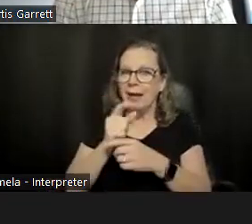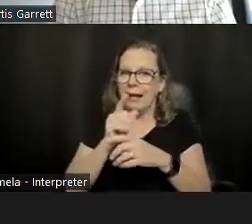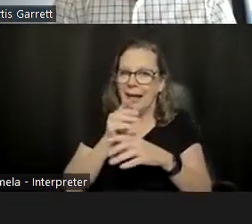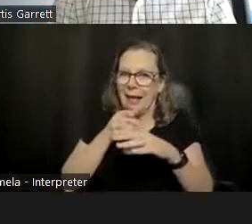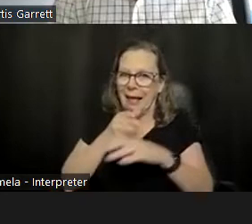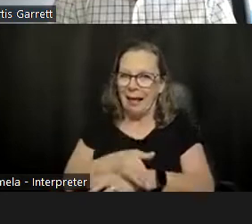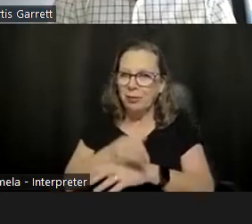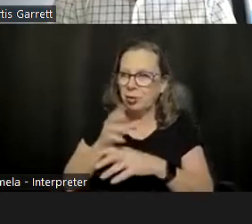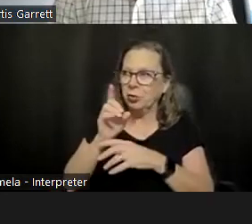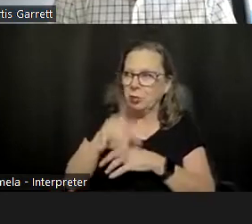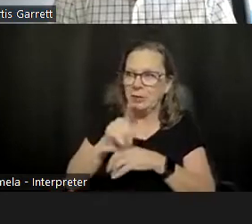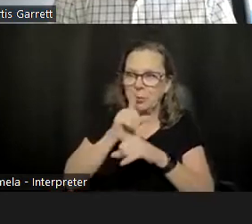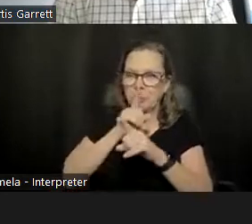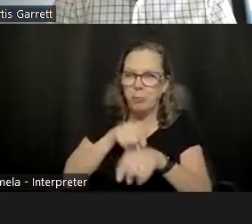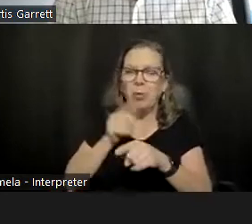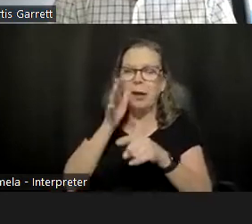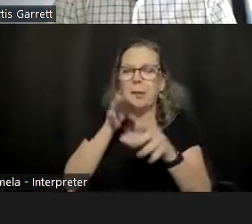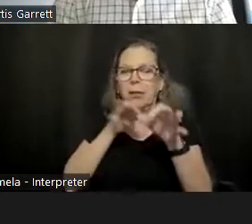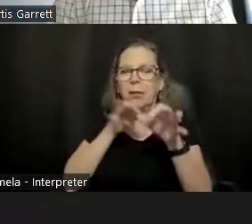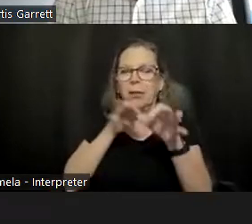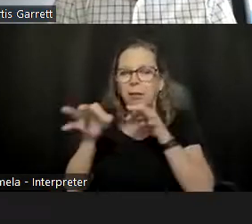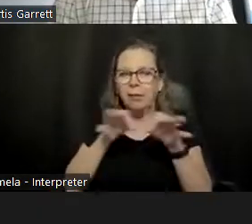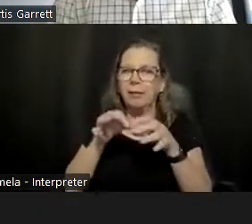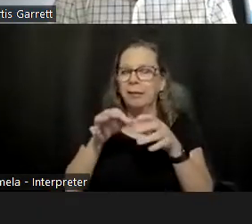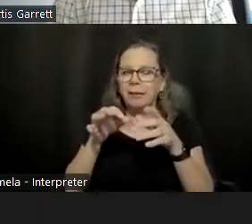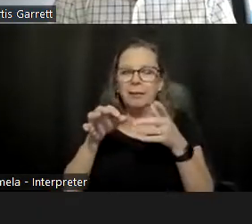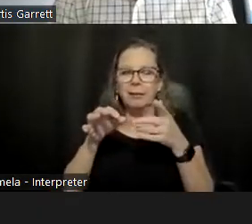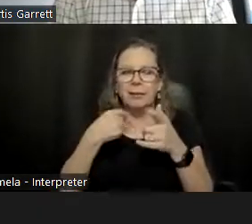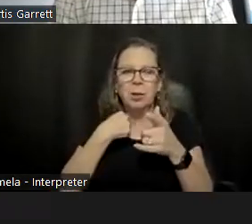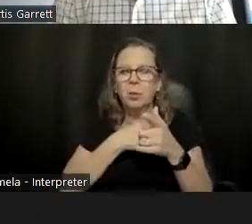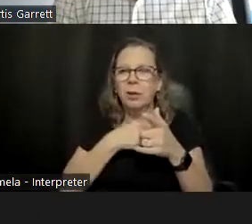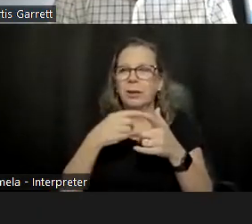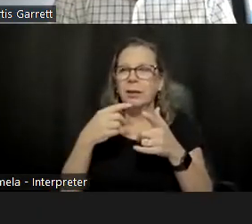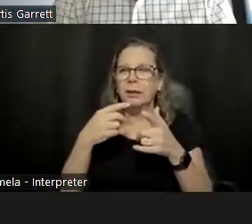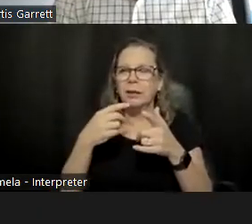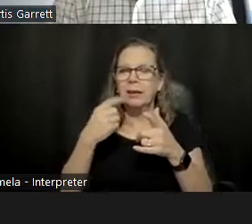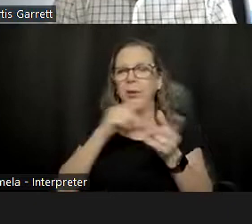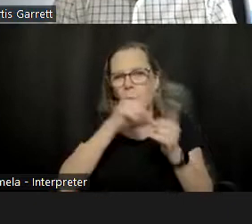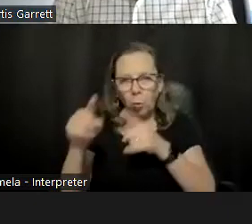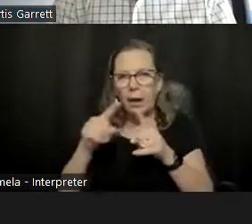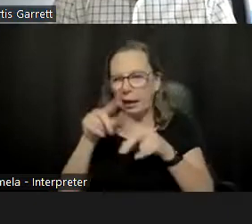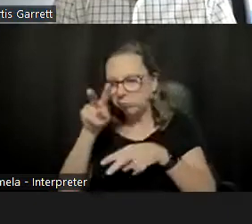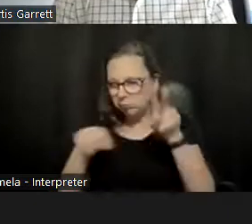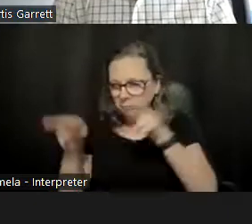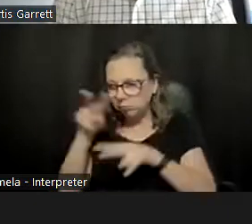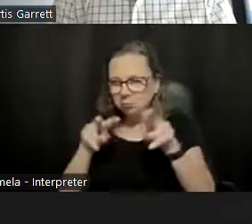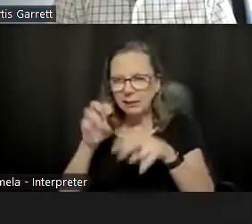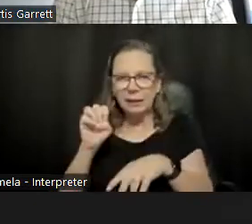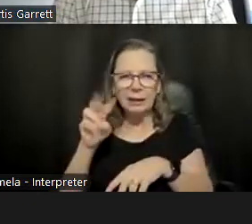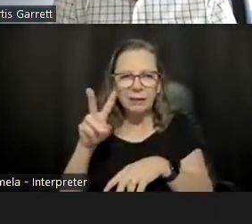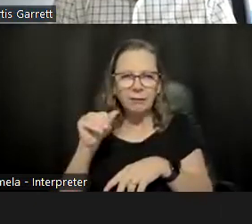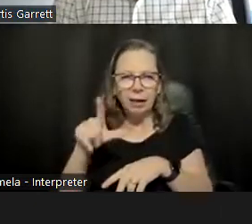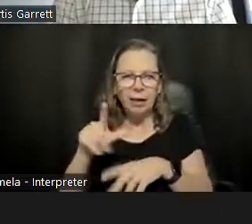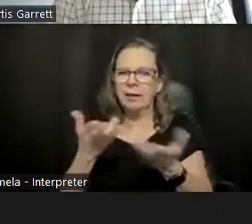about that for exercise we came and became, we were evaluators for here in